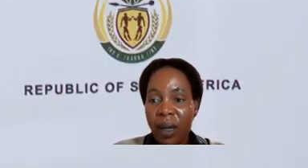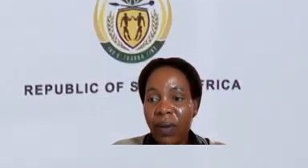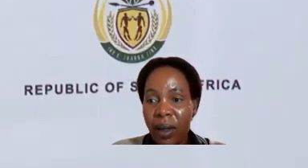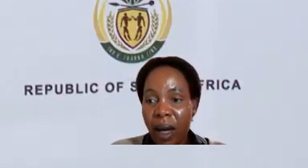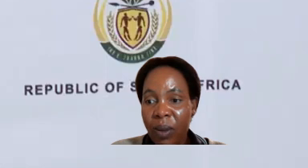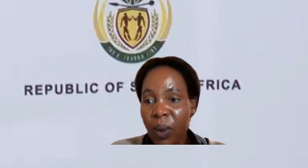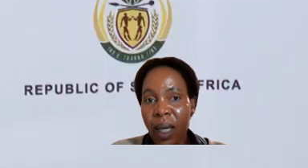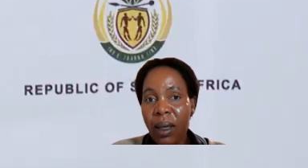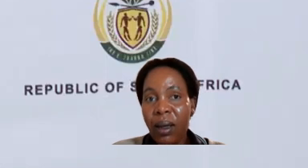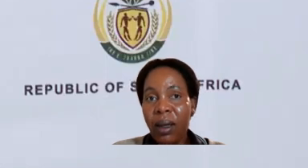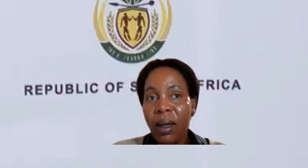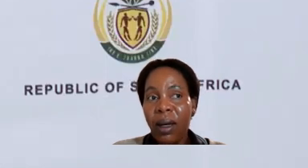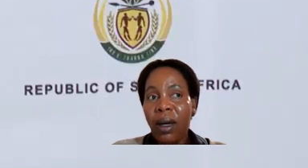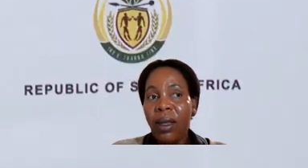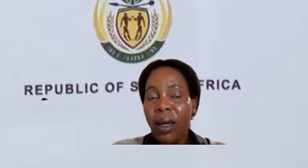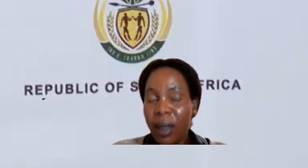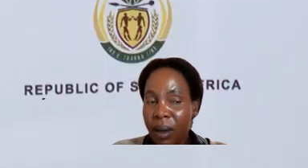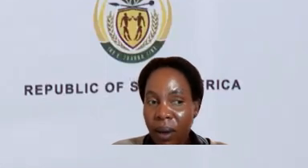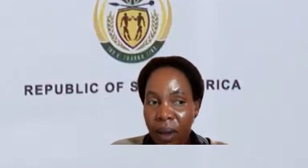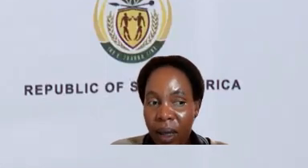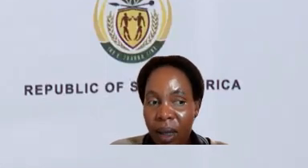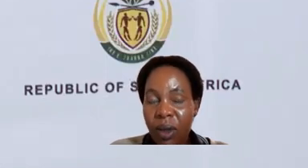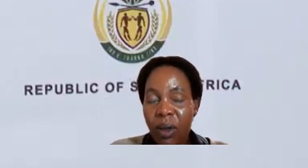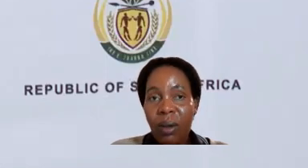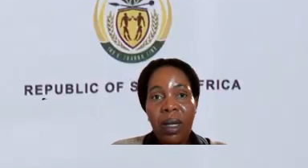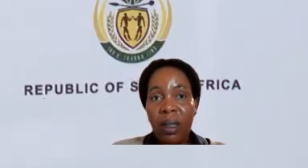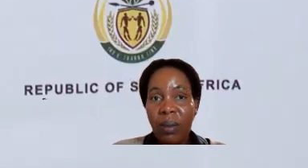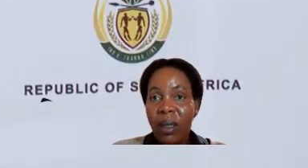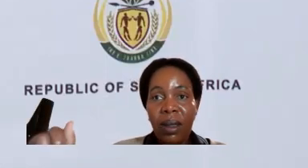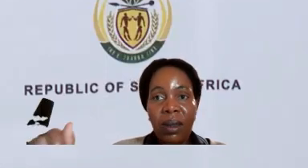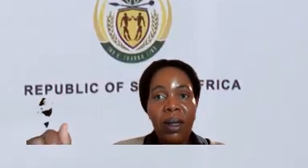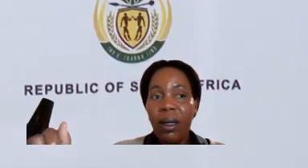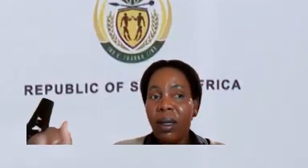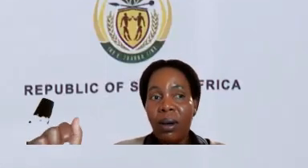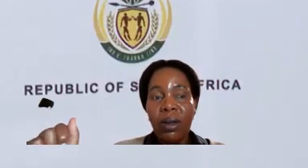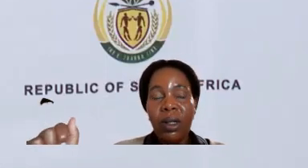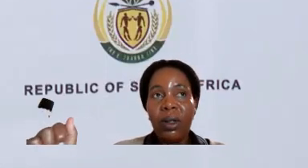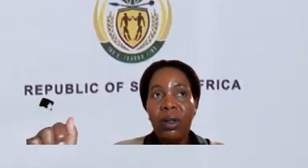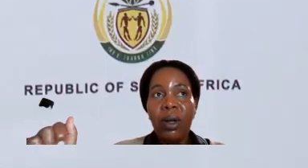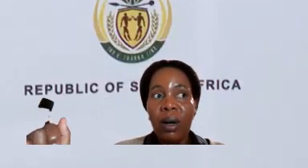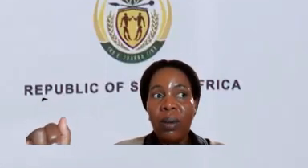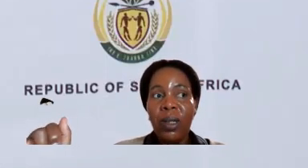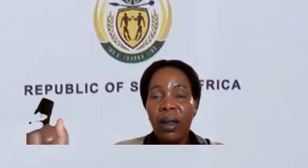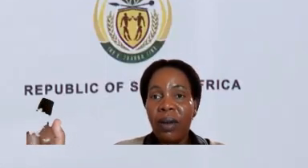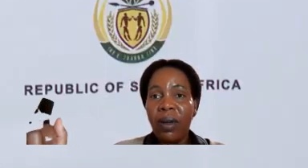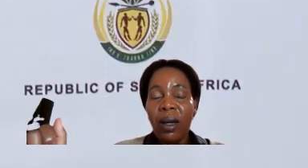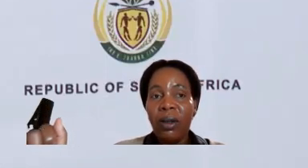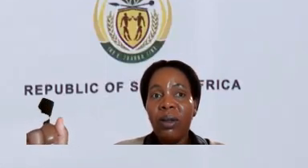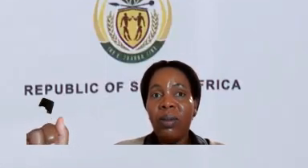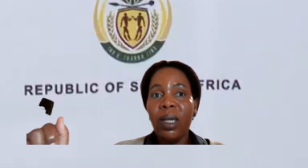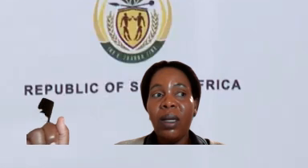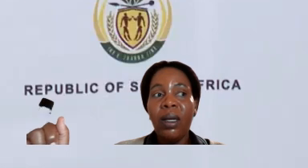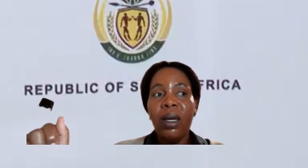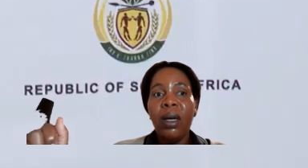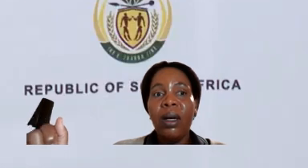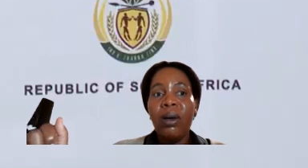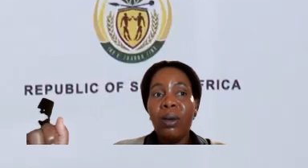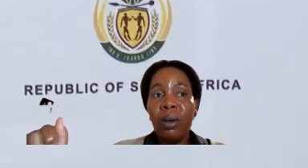put themselves at harm's way. They didn't go there to, as the minister said, they didn't go to help South Africa to